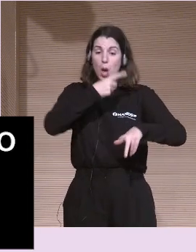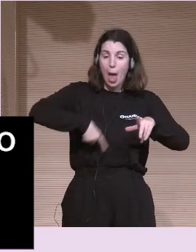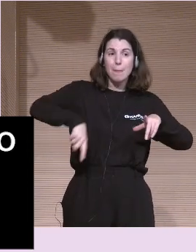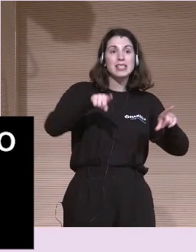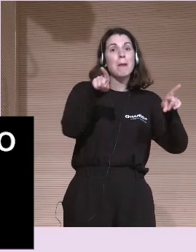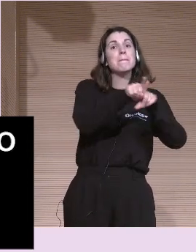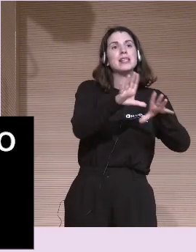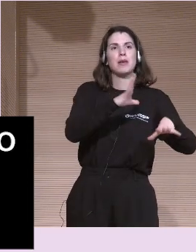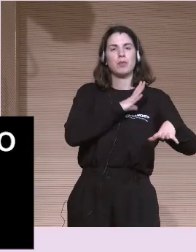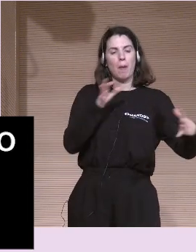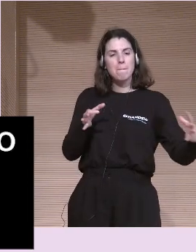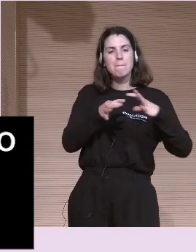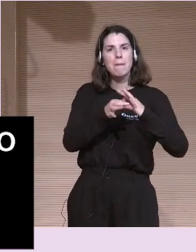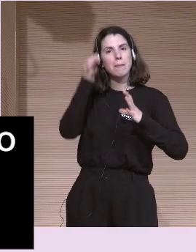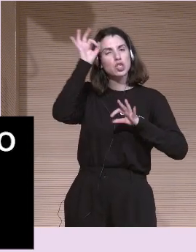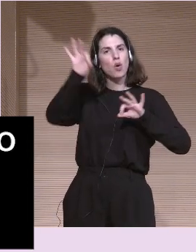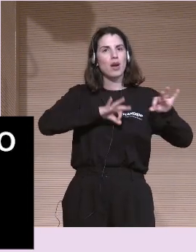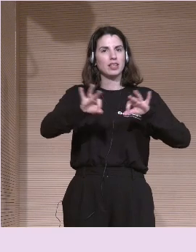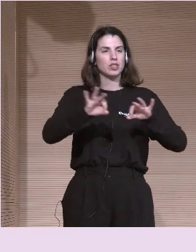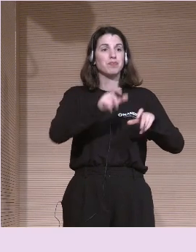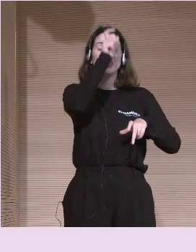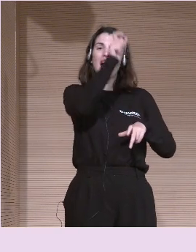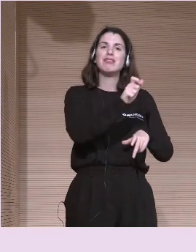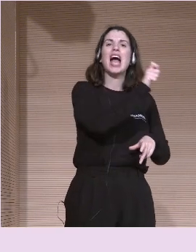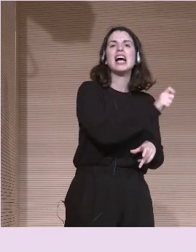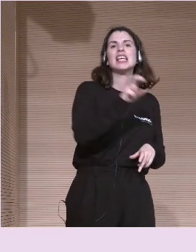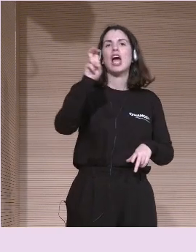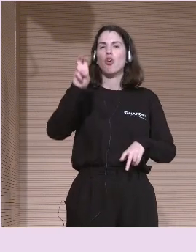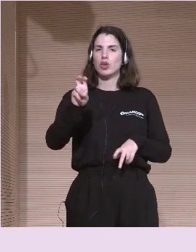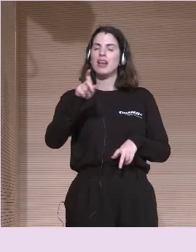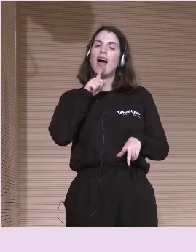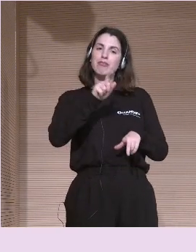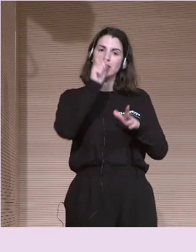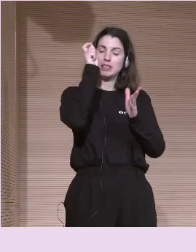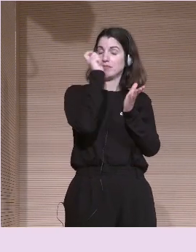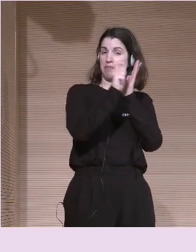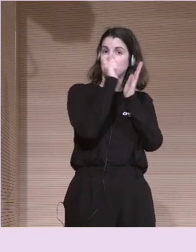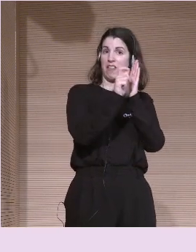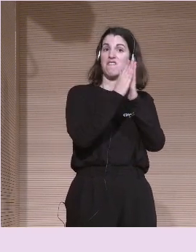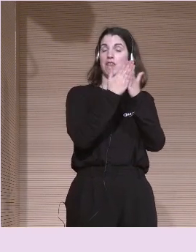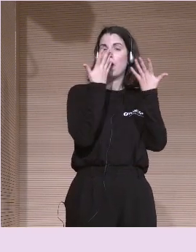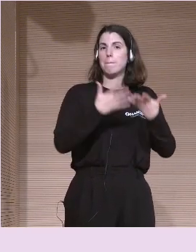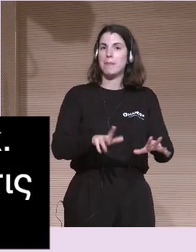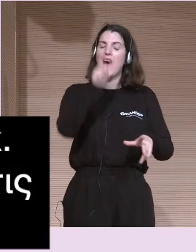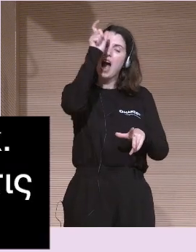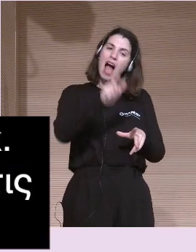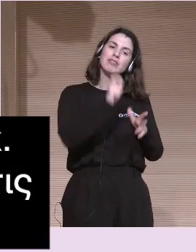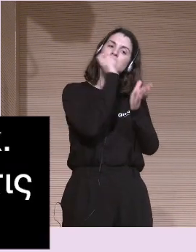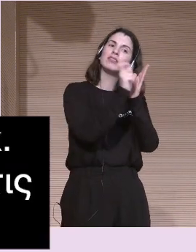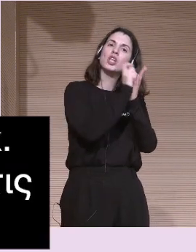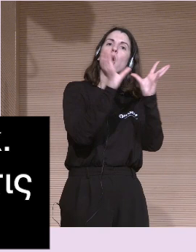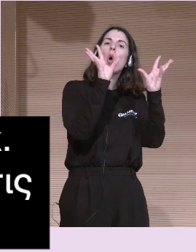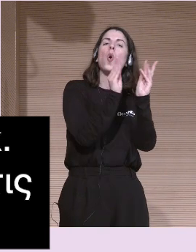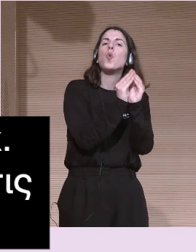She wrote this book called Takeaway. She's a journalist as well. And it's about her life growing up as a takeaway kid. Her parents were immigrants